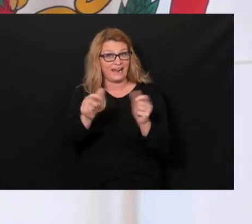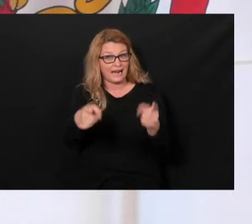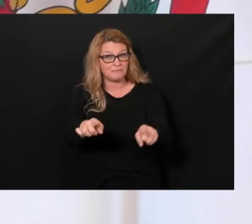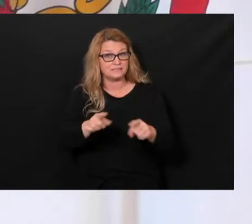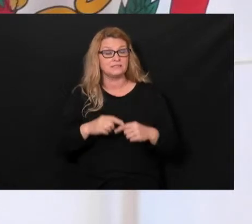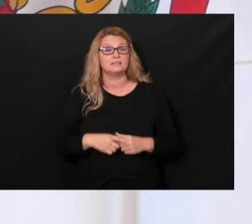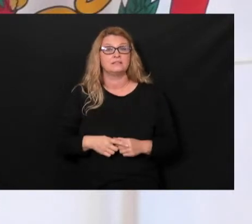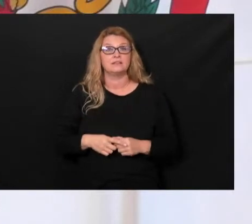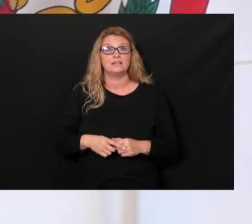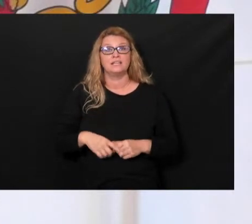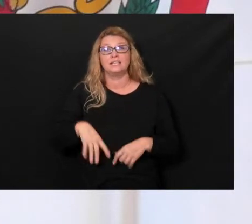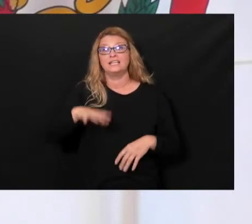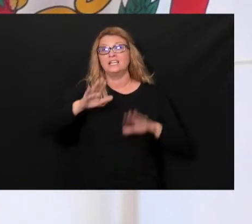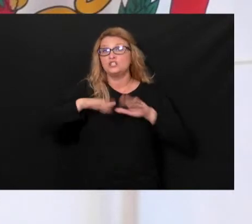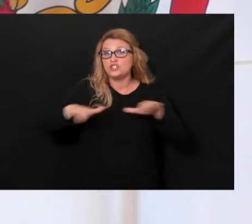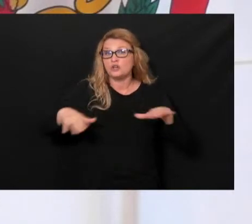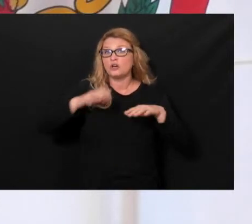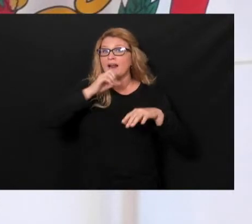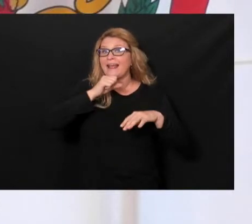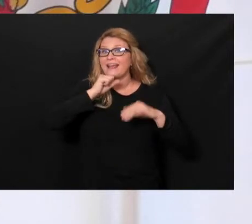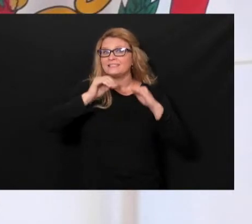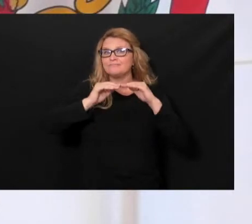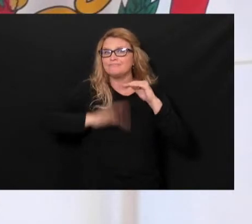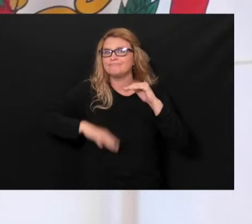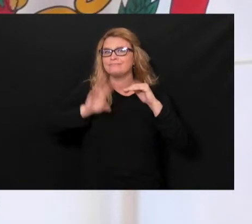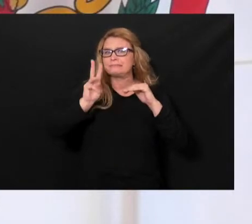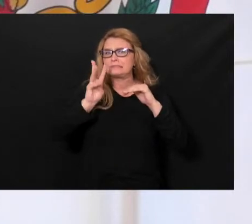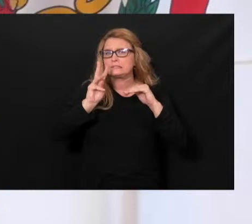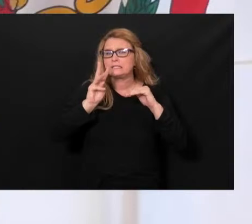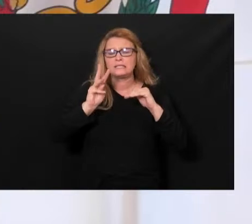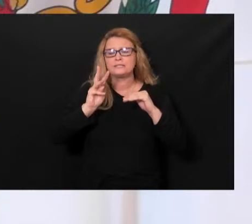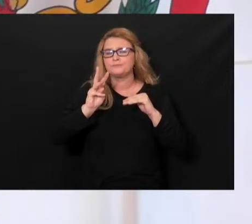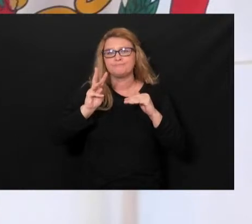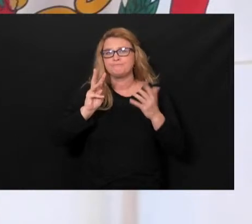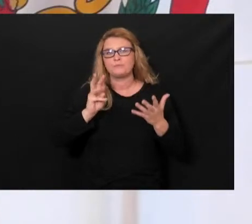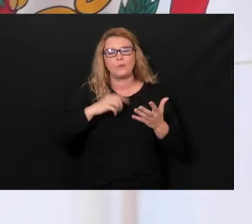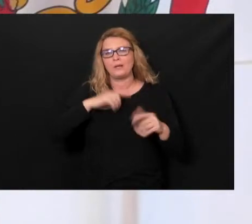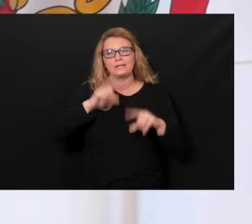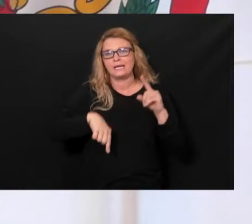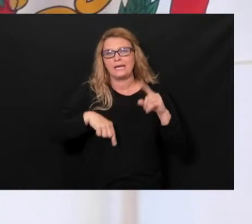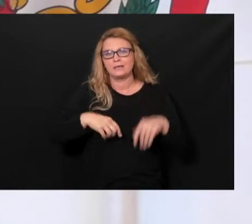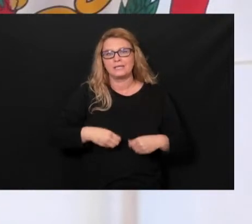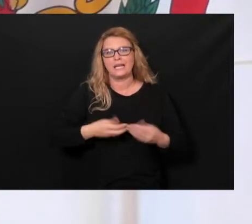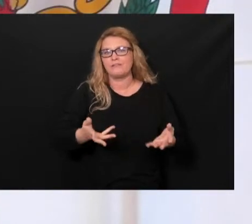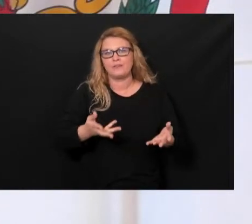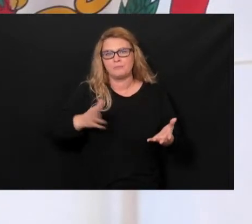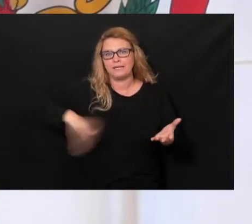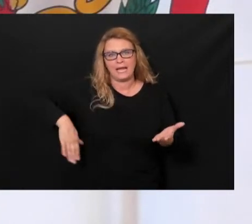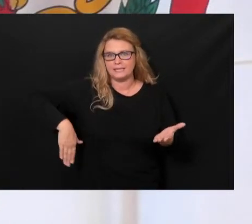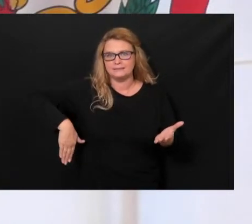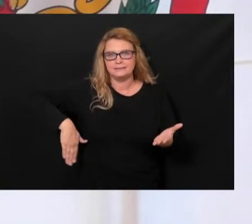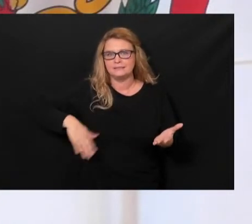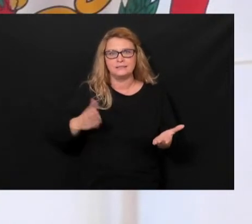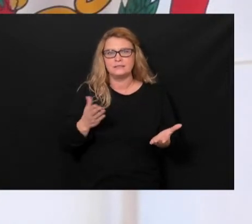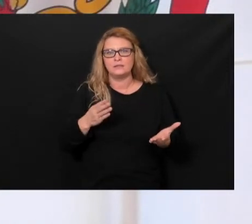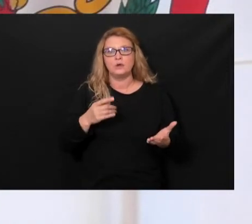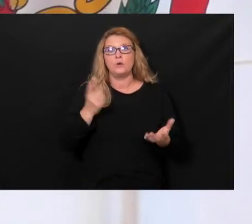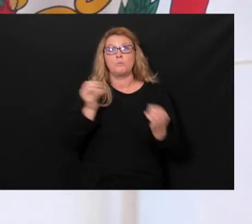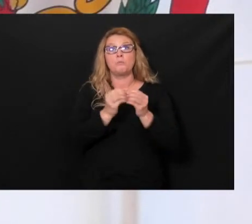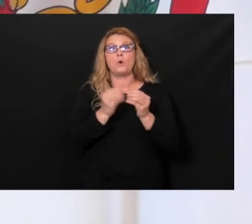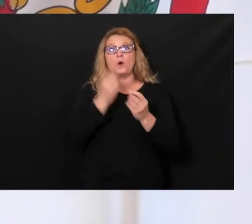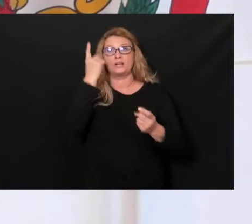is kids under the age of 16, we don't have any guidance to be able to give them shots as of yet. We need to be concerned about